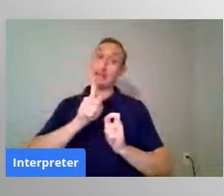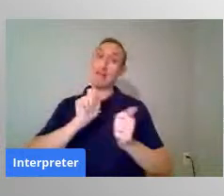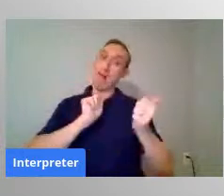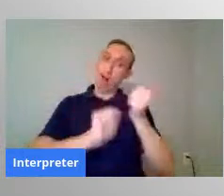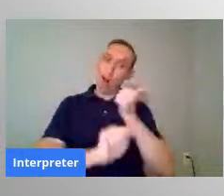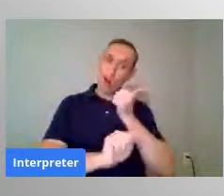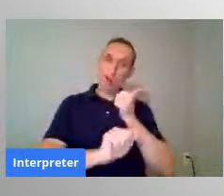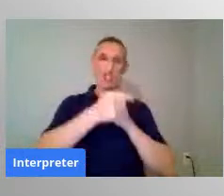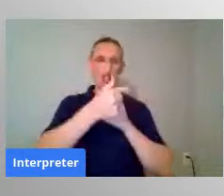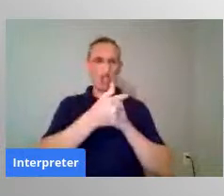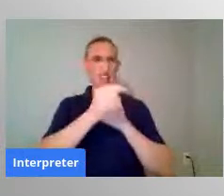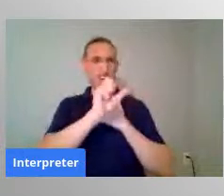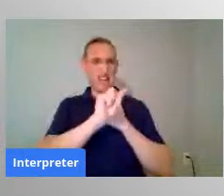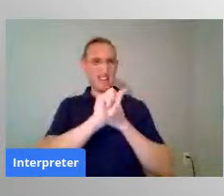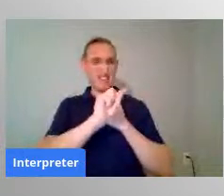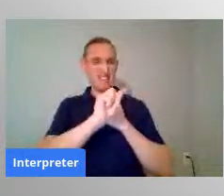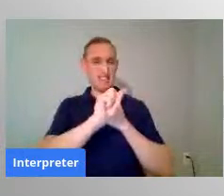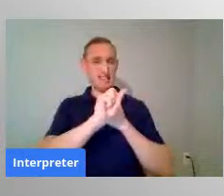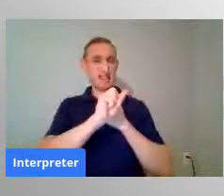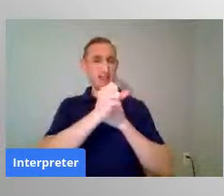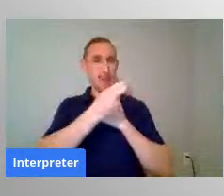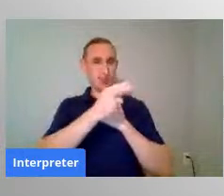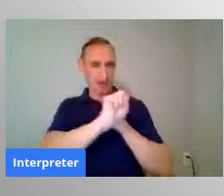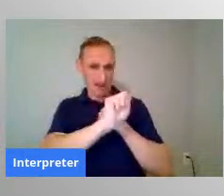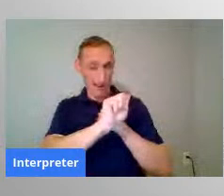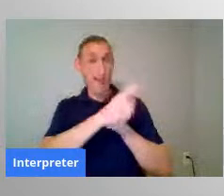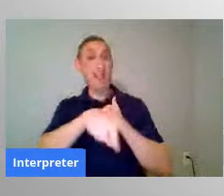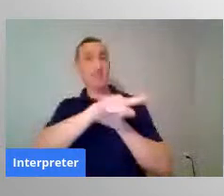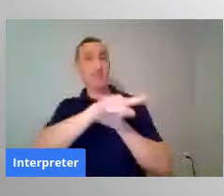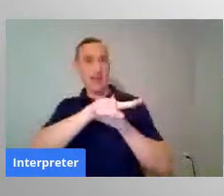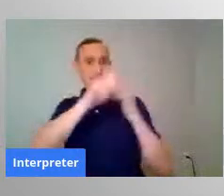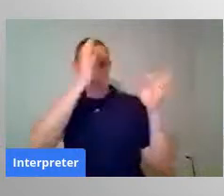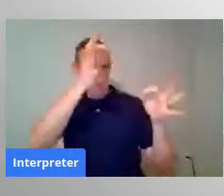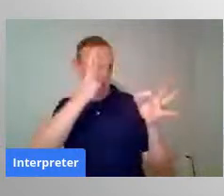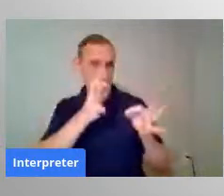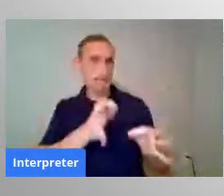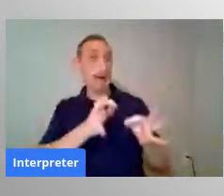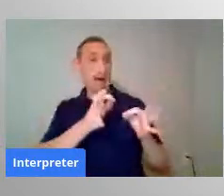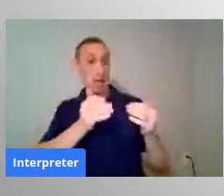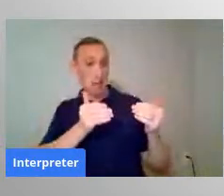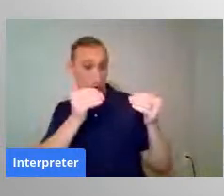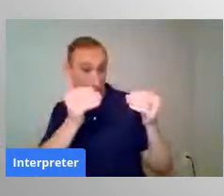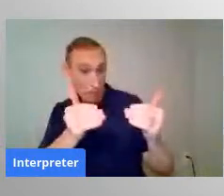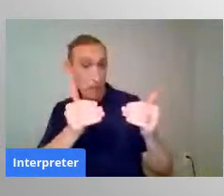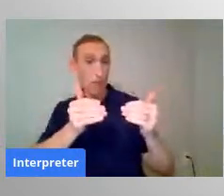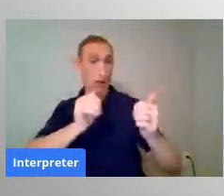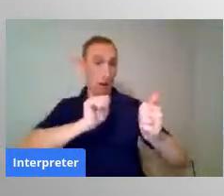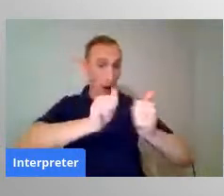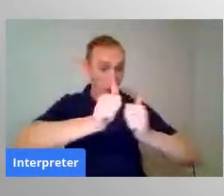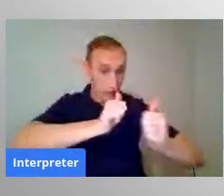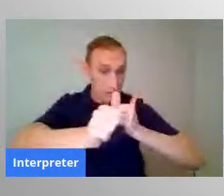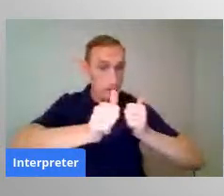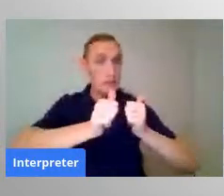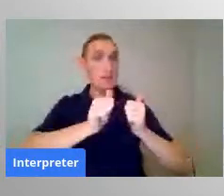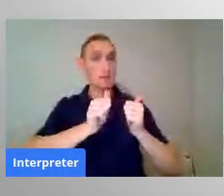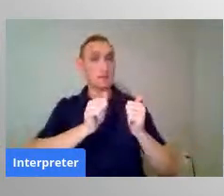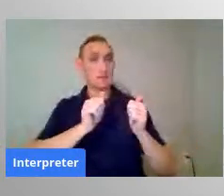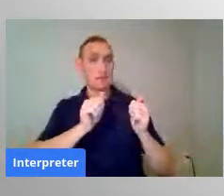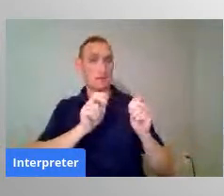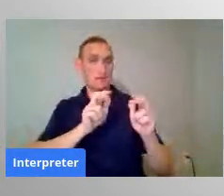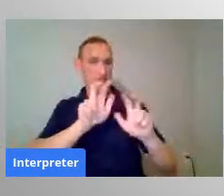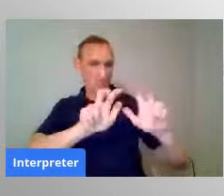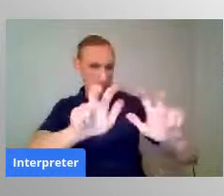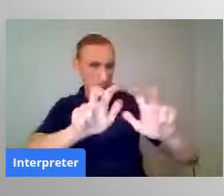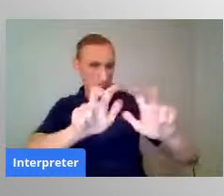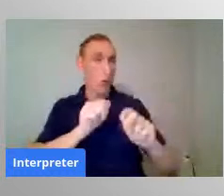and that who determines their competition and whether they will move forward with competition or not. So what